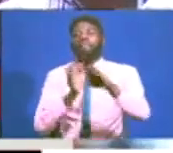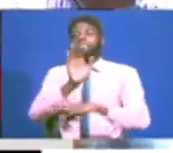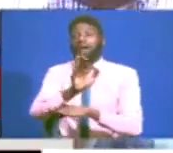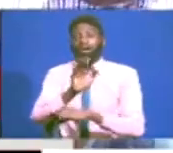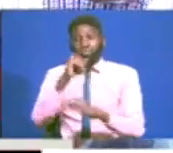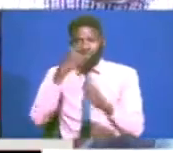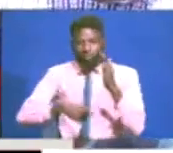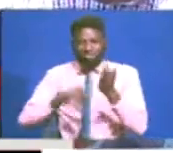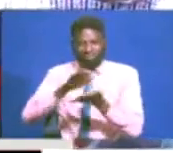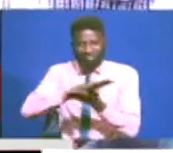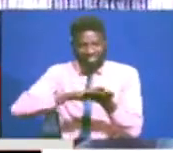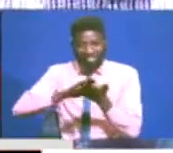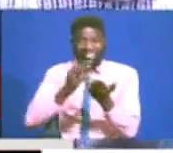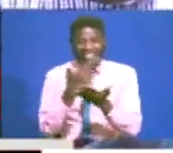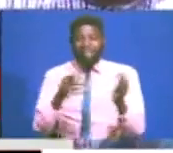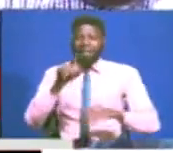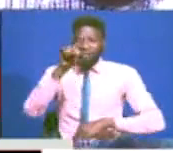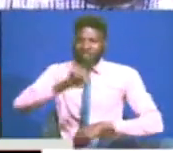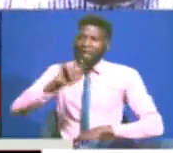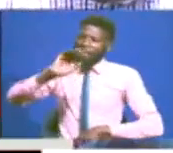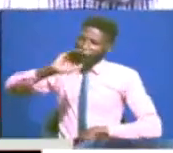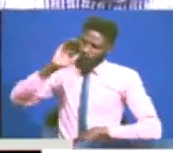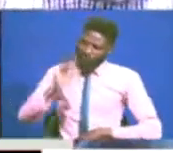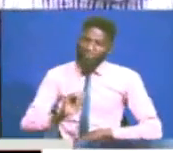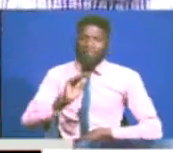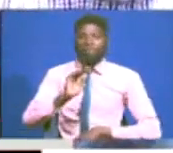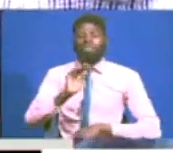down in the next 14 days.